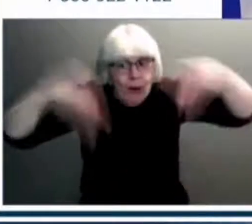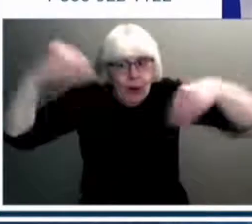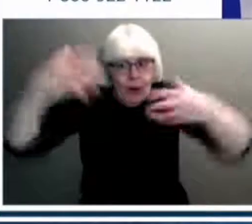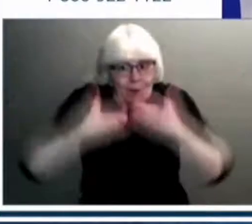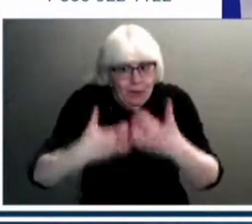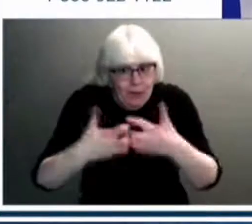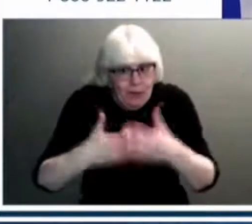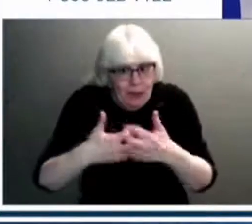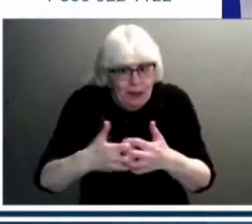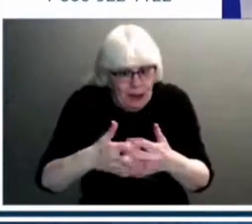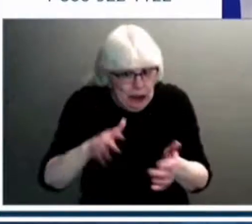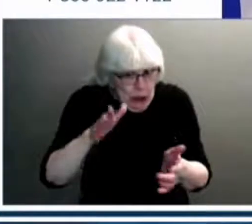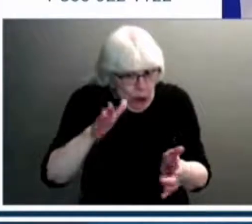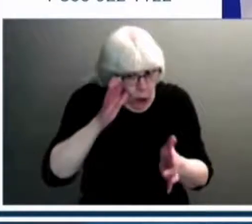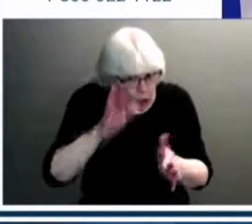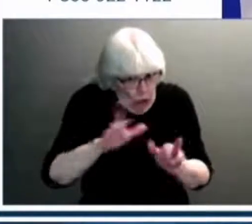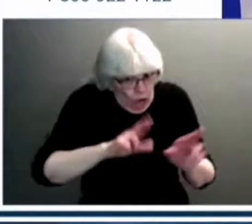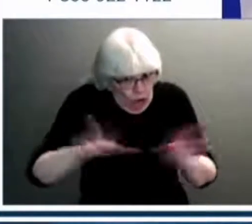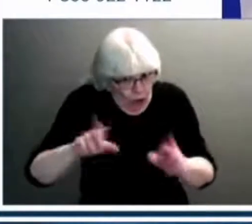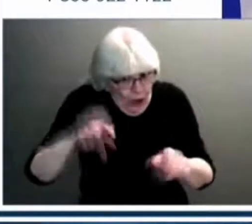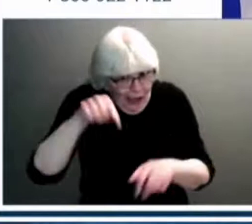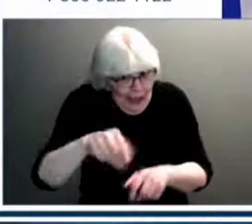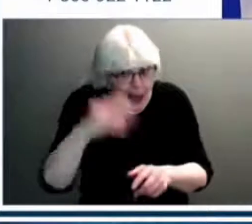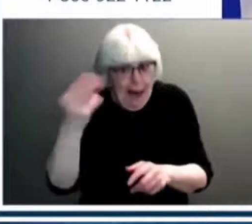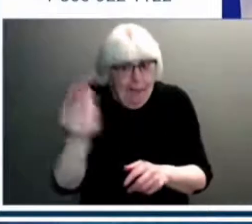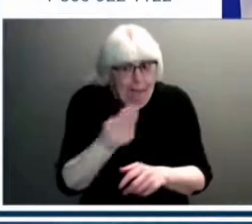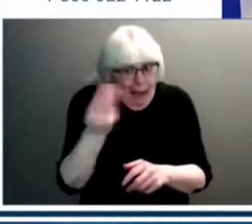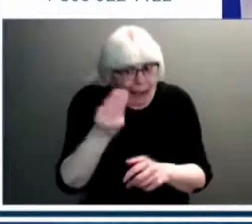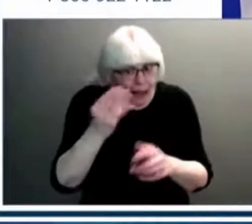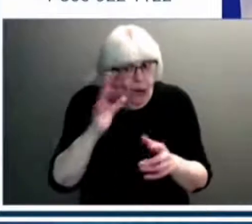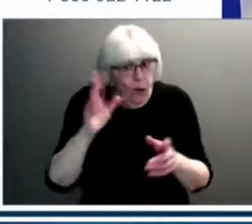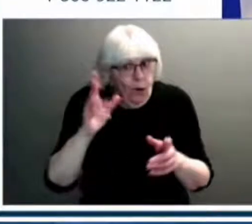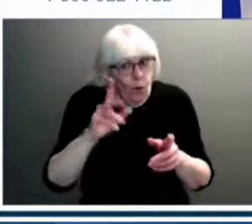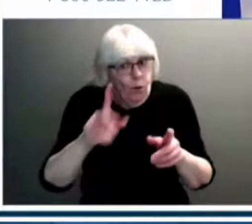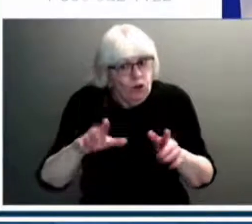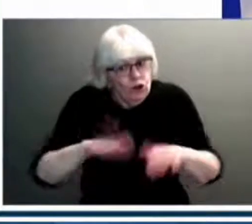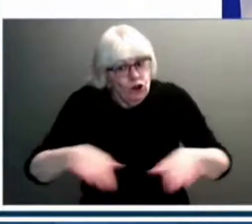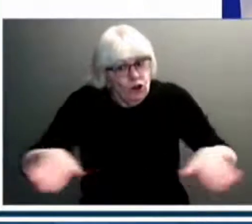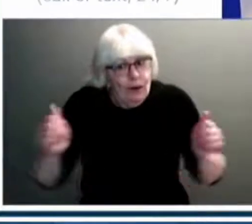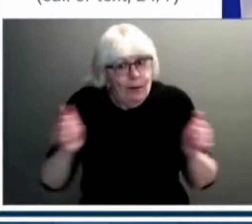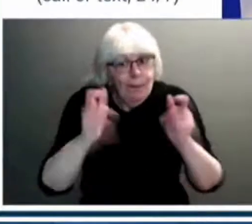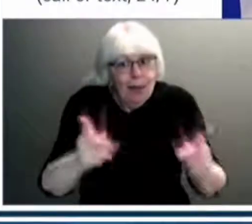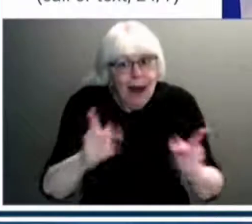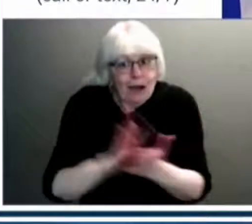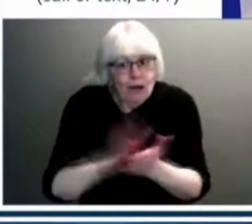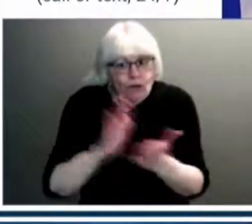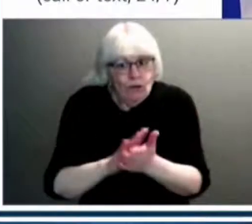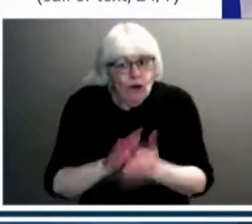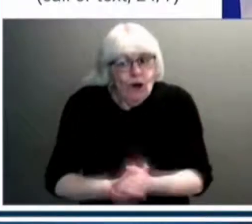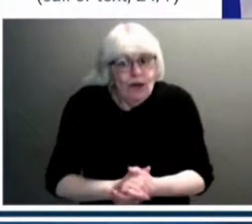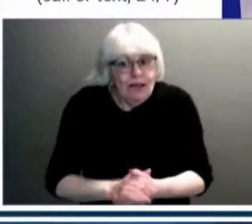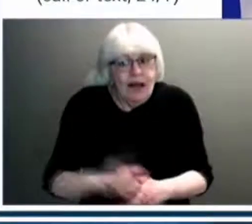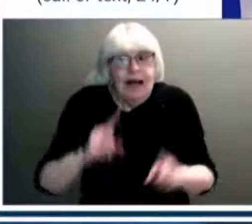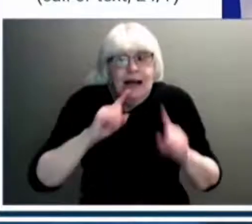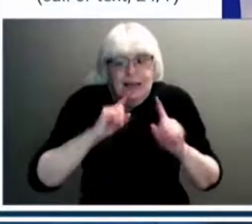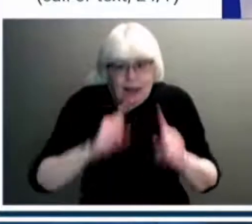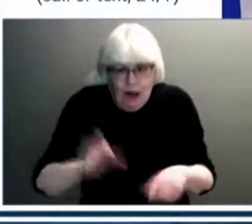Yeah, my understanding is that they're actually physically in those schools now and will be in the classrooms by Monday.